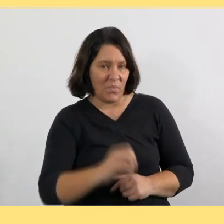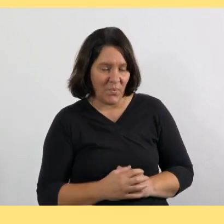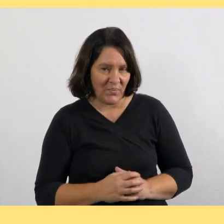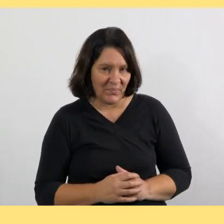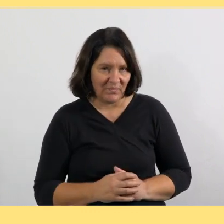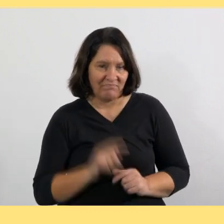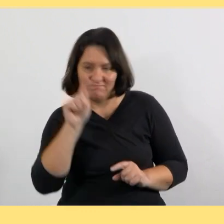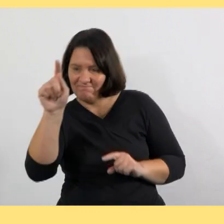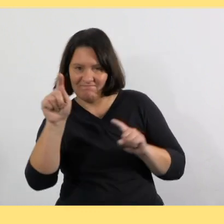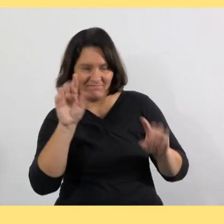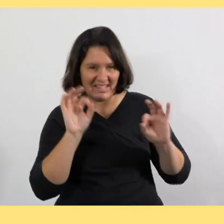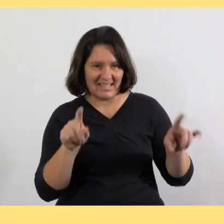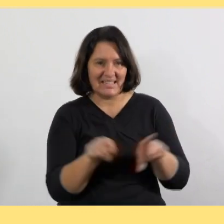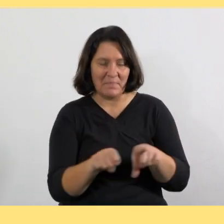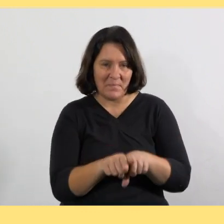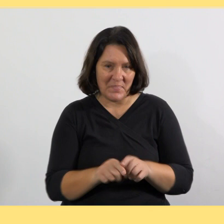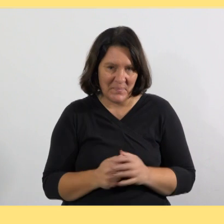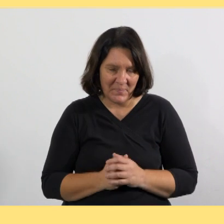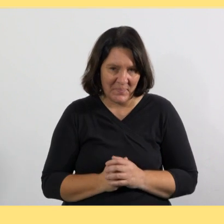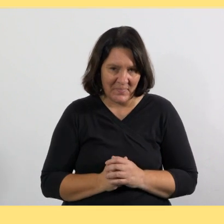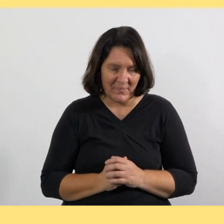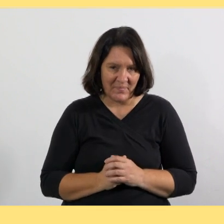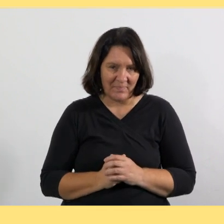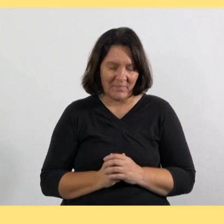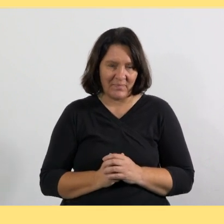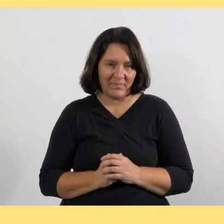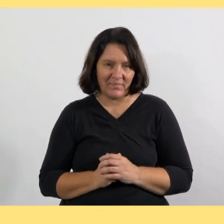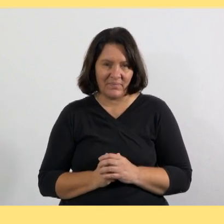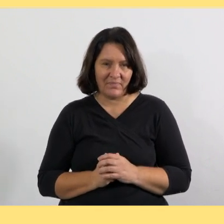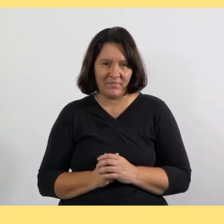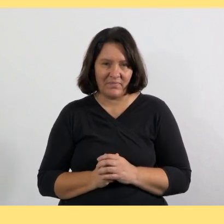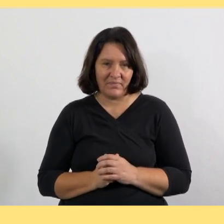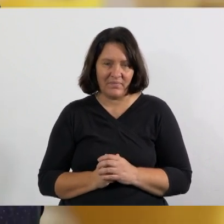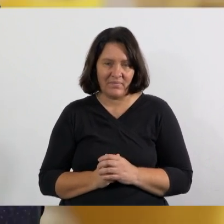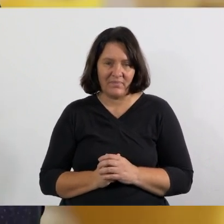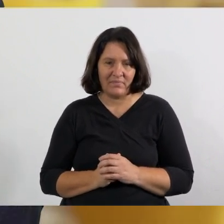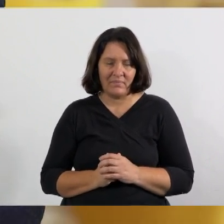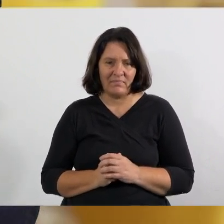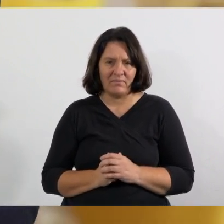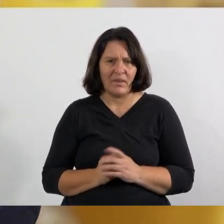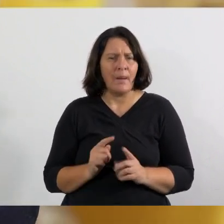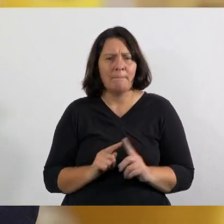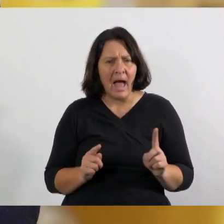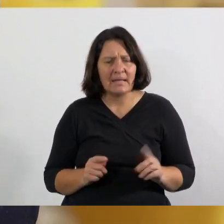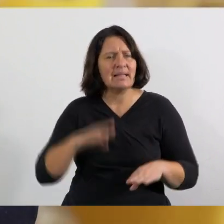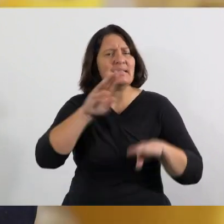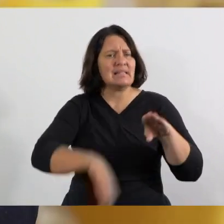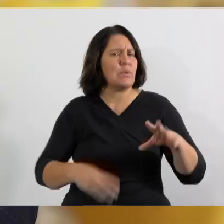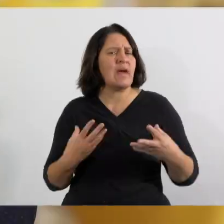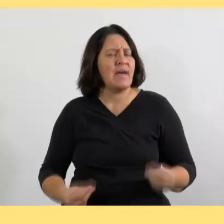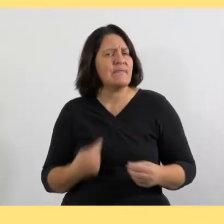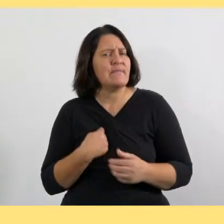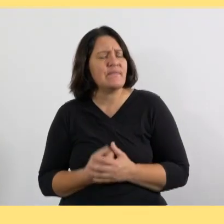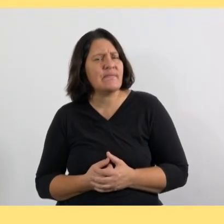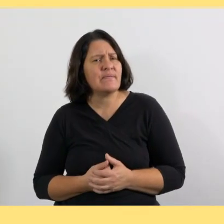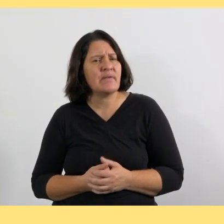36,510, exactly the same amount that is in the CPJ. But we have discount here.